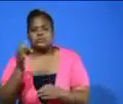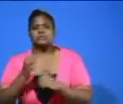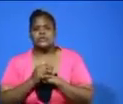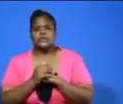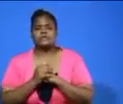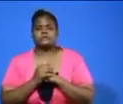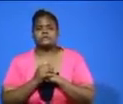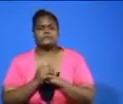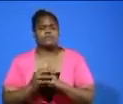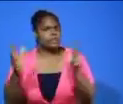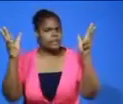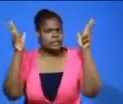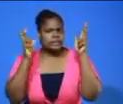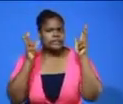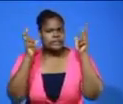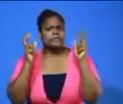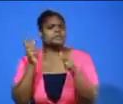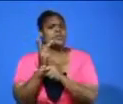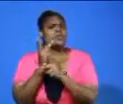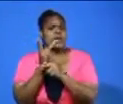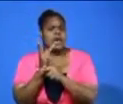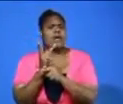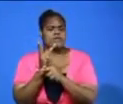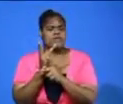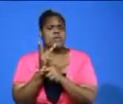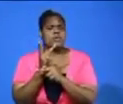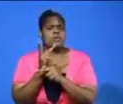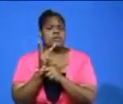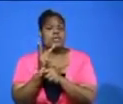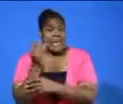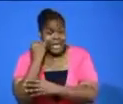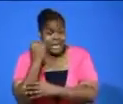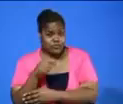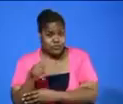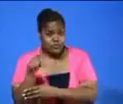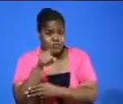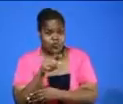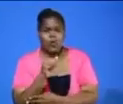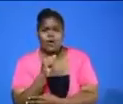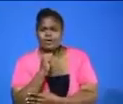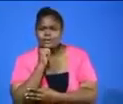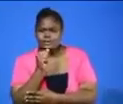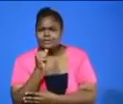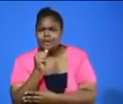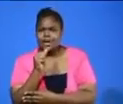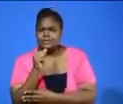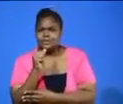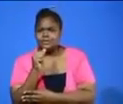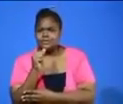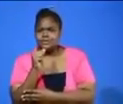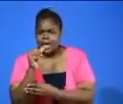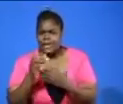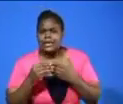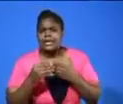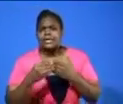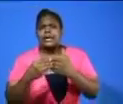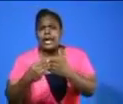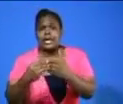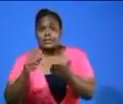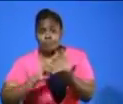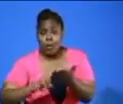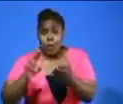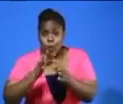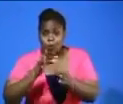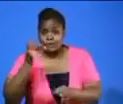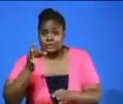Listen to me carefully. If you are not Holy Ghost guided, you're going